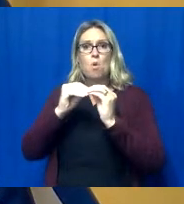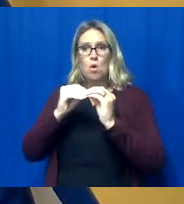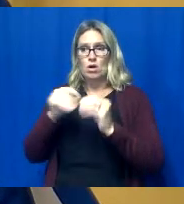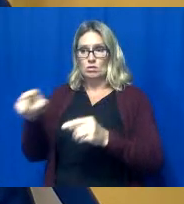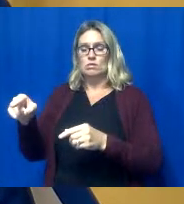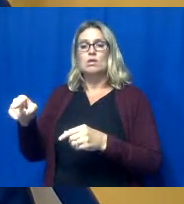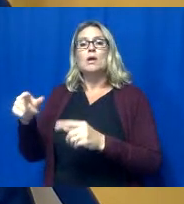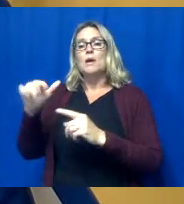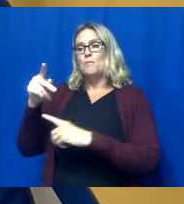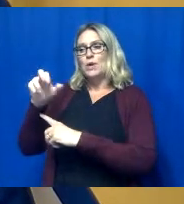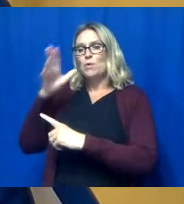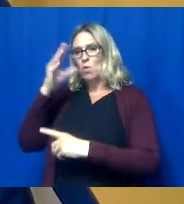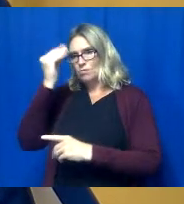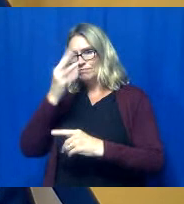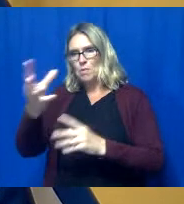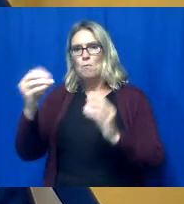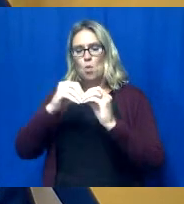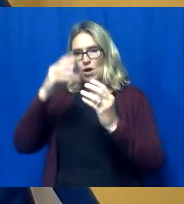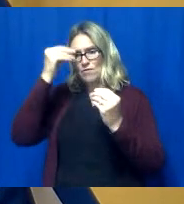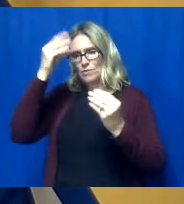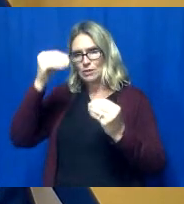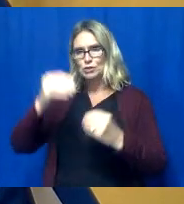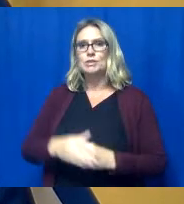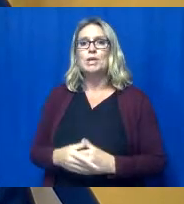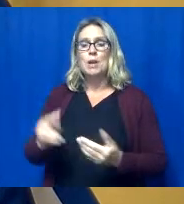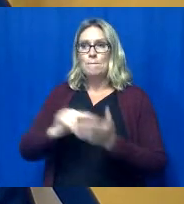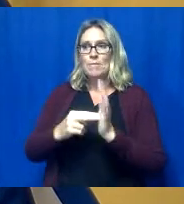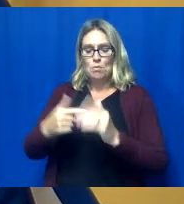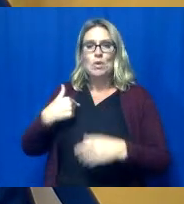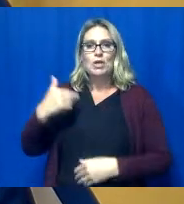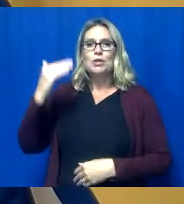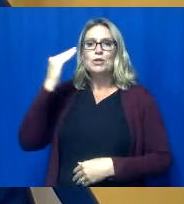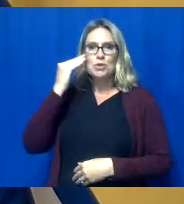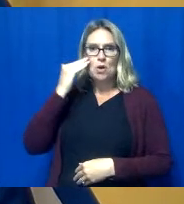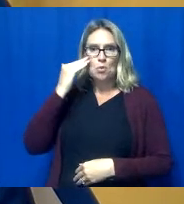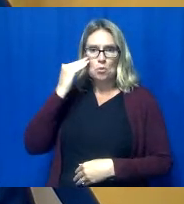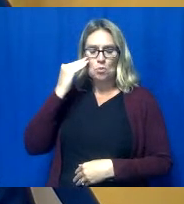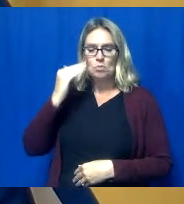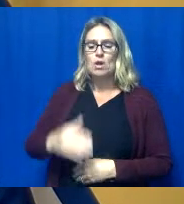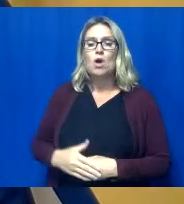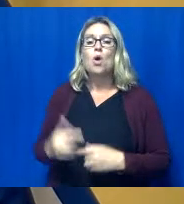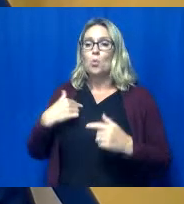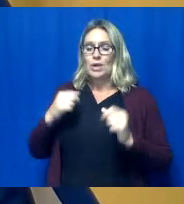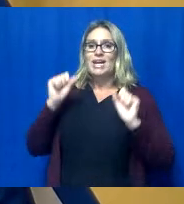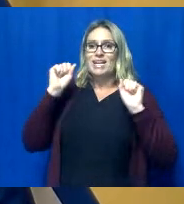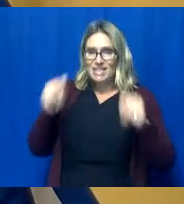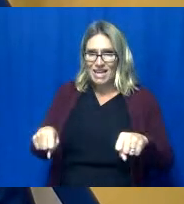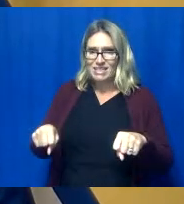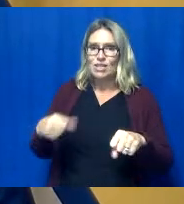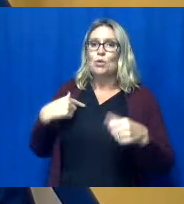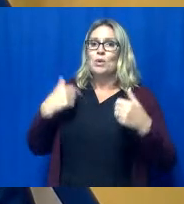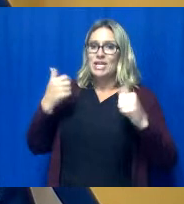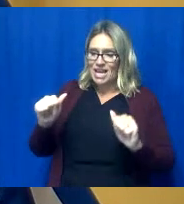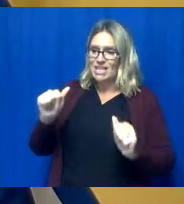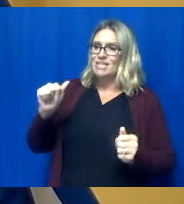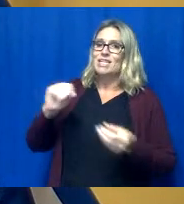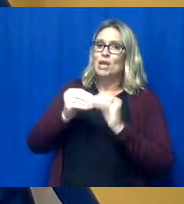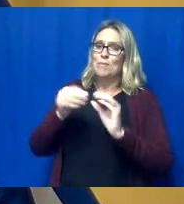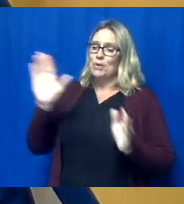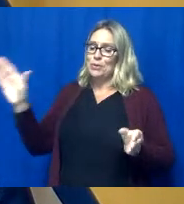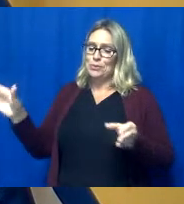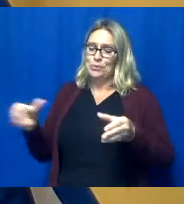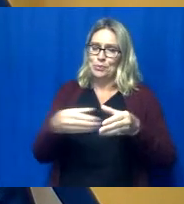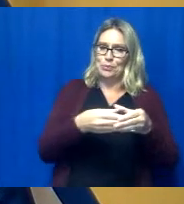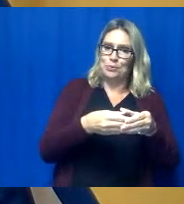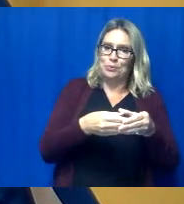by the Premier, empowers us with the knowledge that once again, we can stifle this virus. Today,